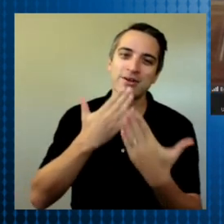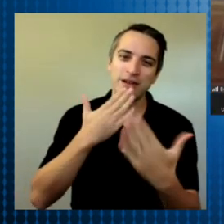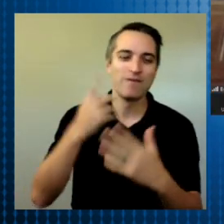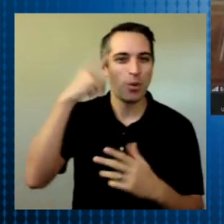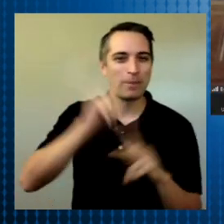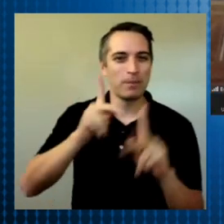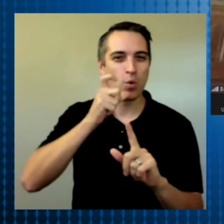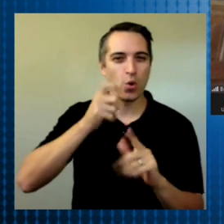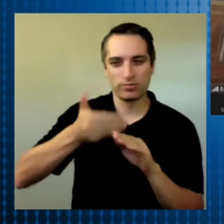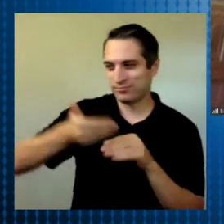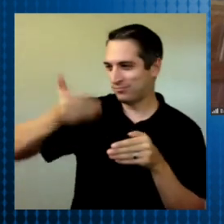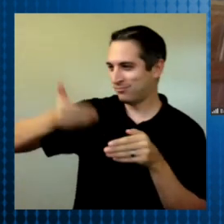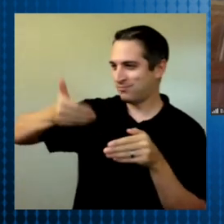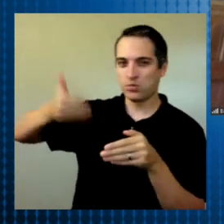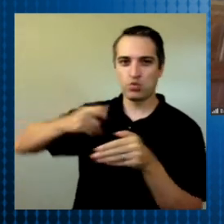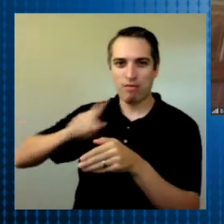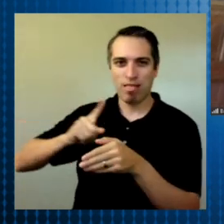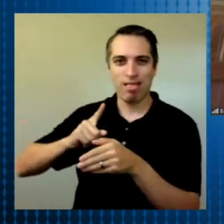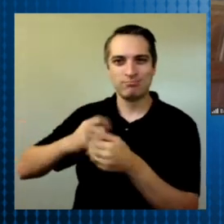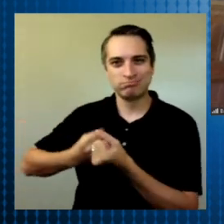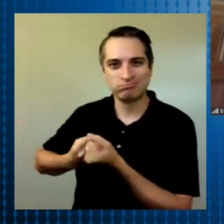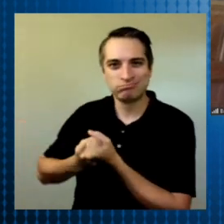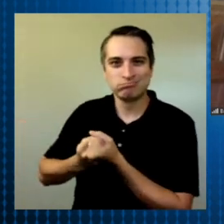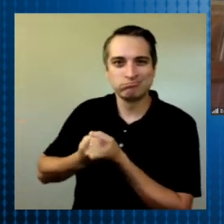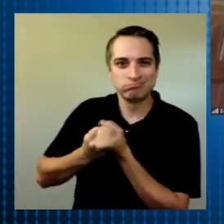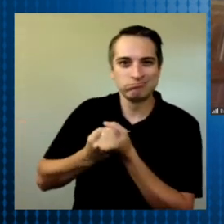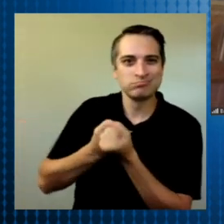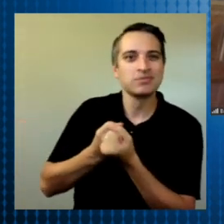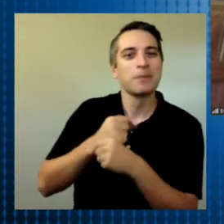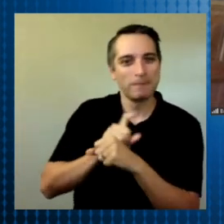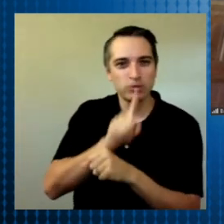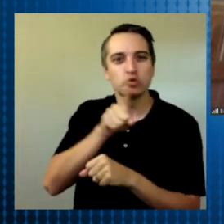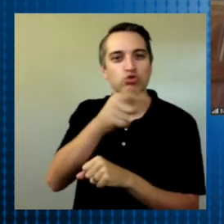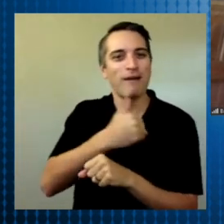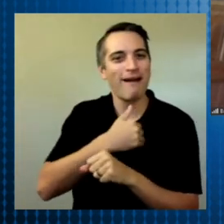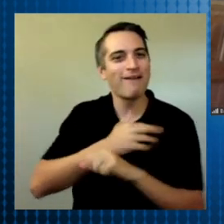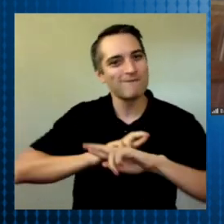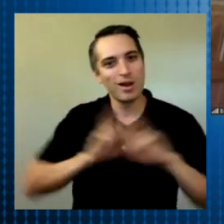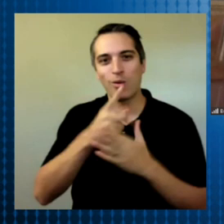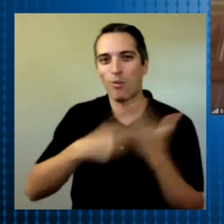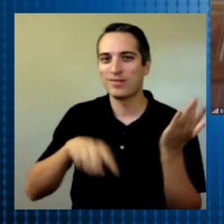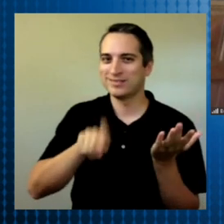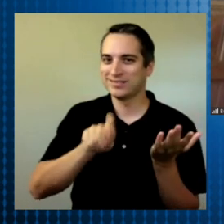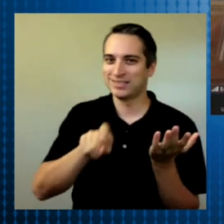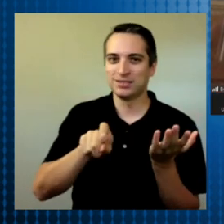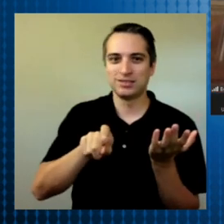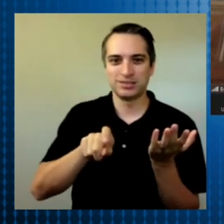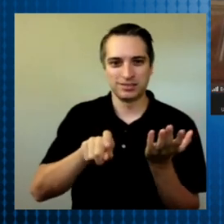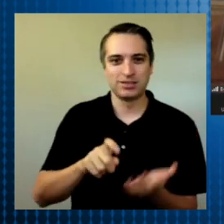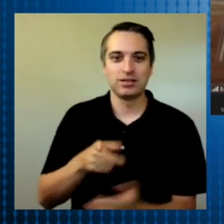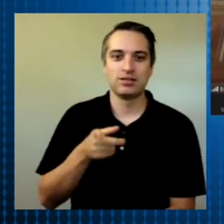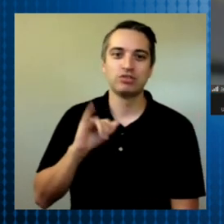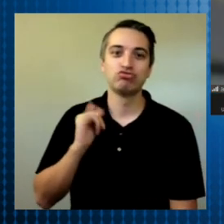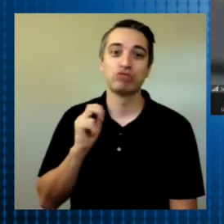lay out and to ensure that you have what you need in order to move forward as a young man. So, yes, I would be remiss